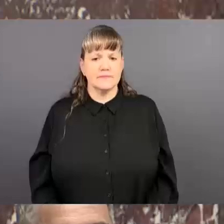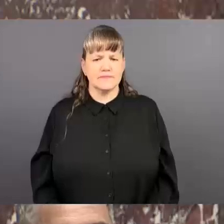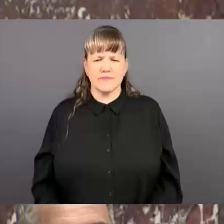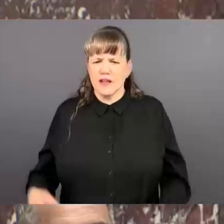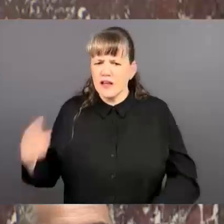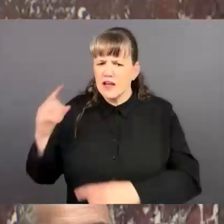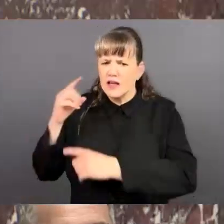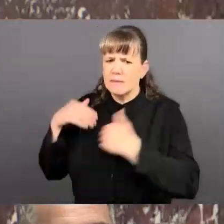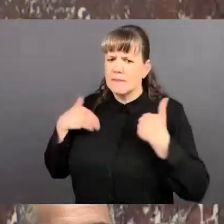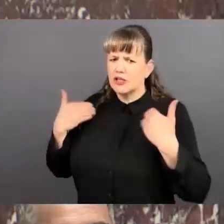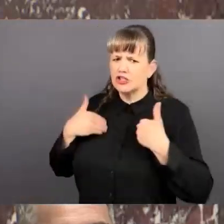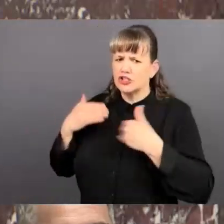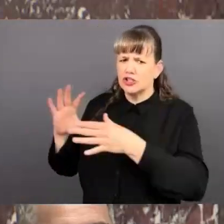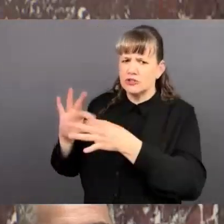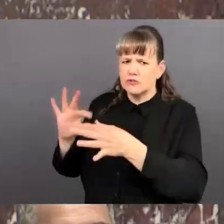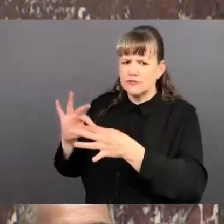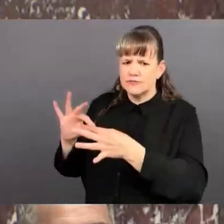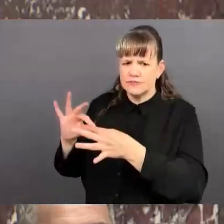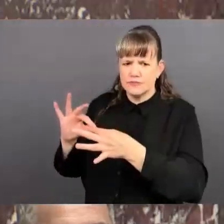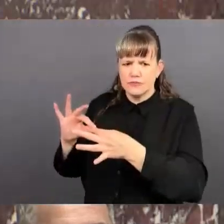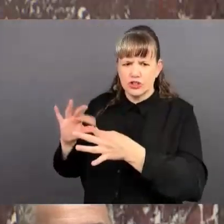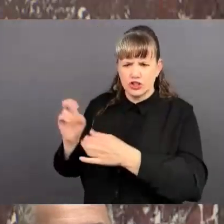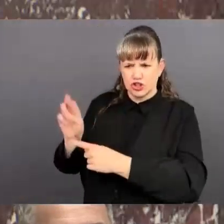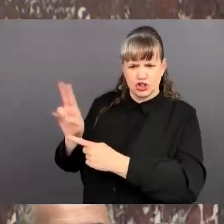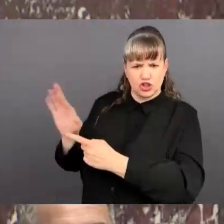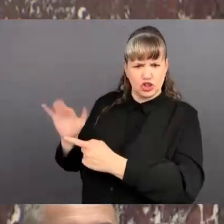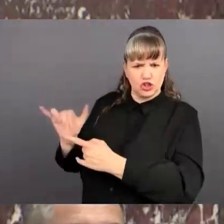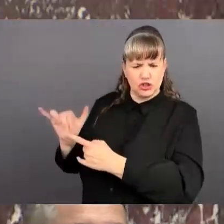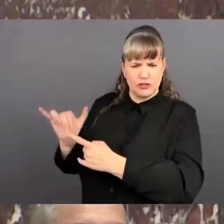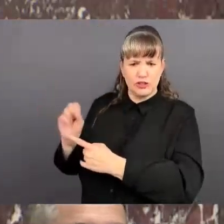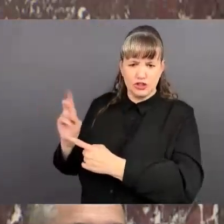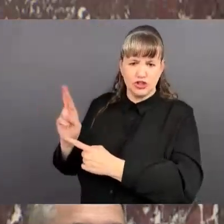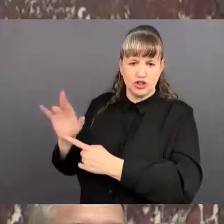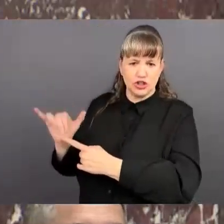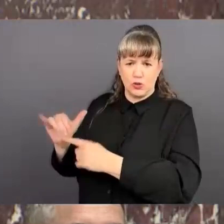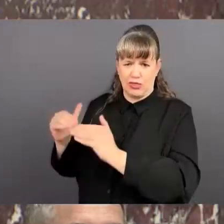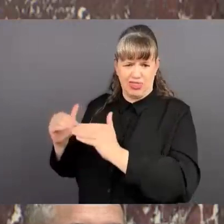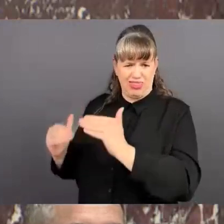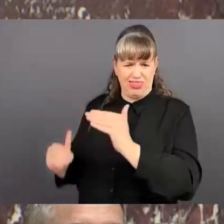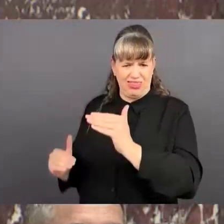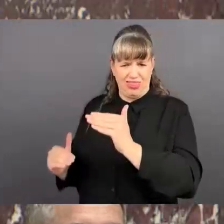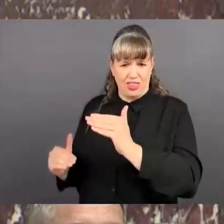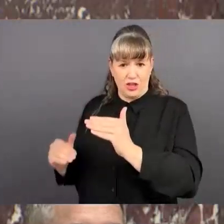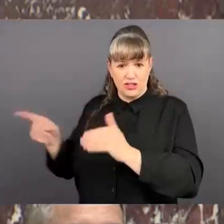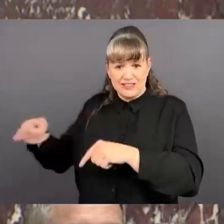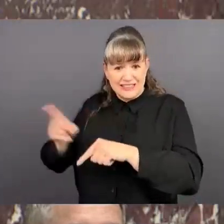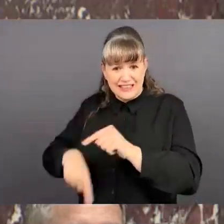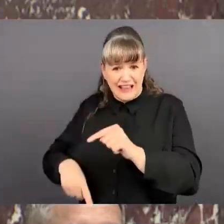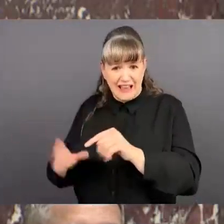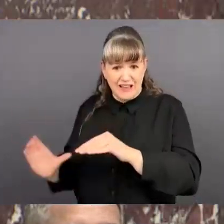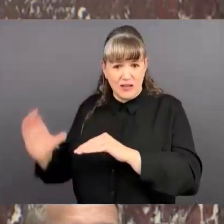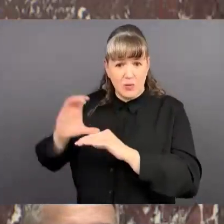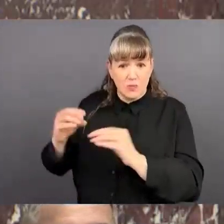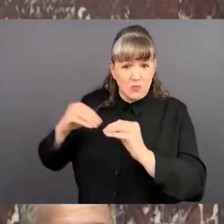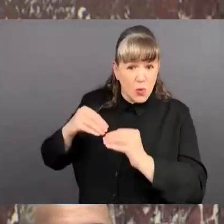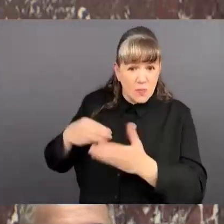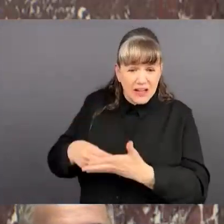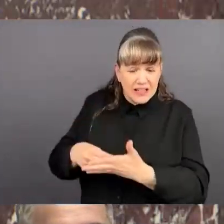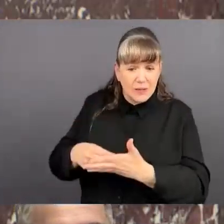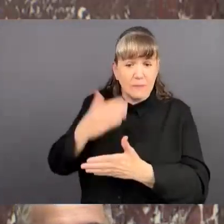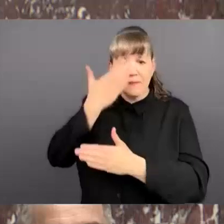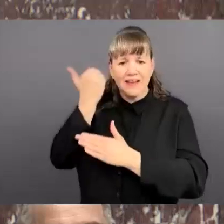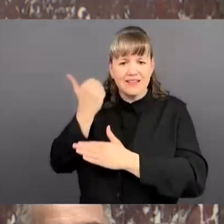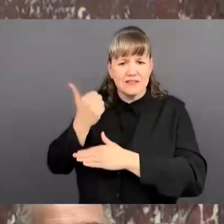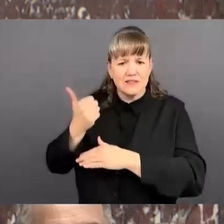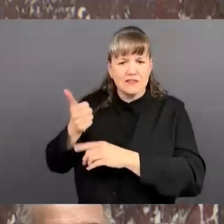again like a second-class city, the reason that she cannot give increased funding is because of south of the border. That is a line of rhetoric we're